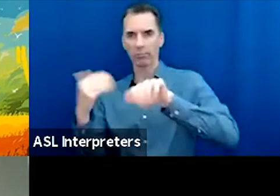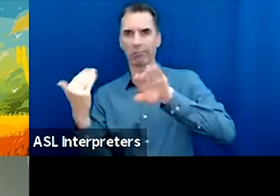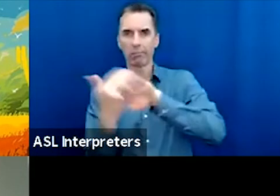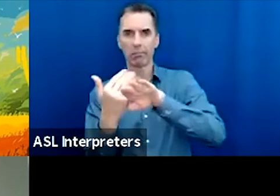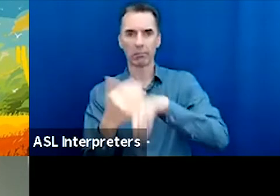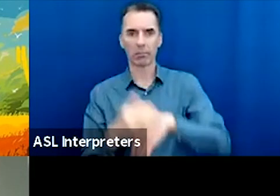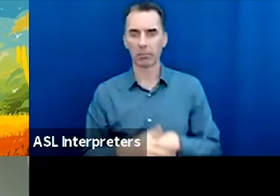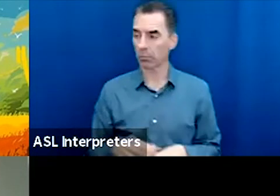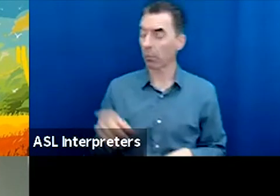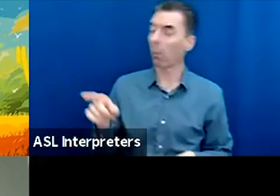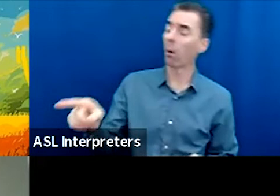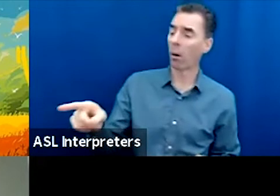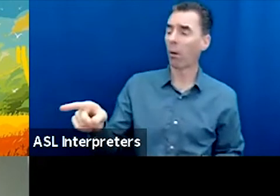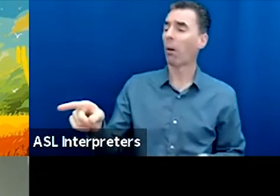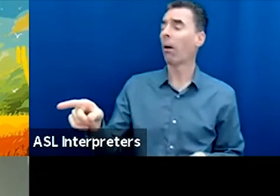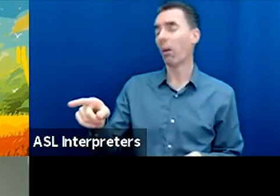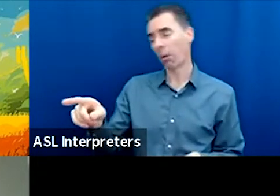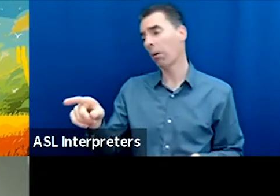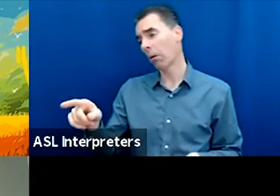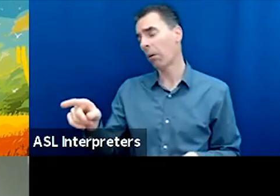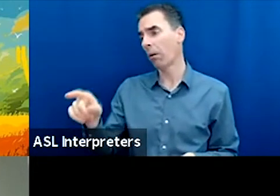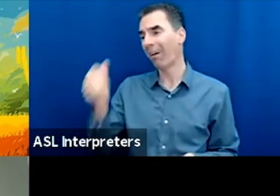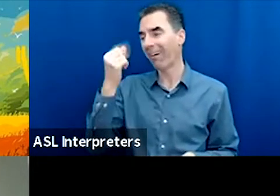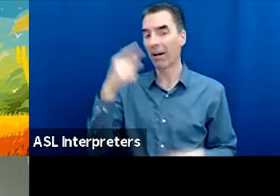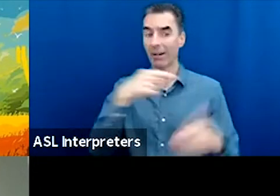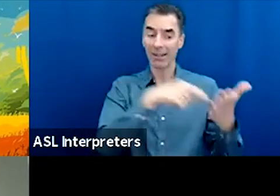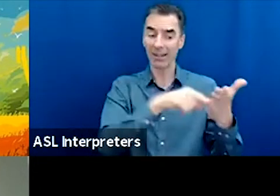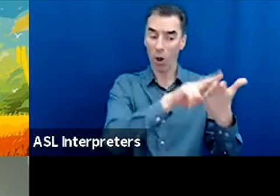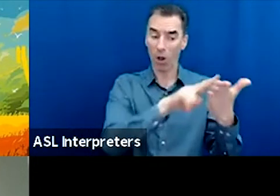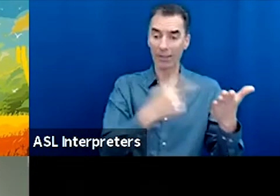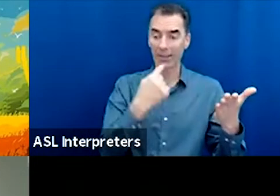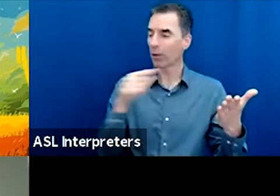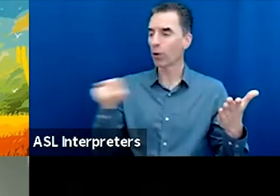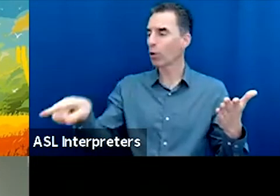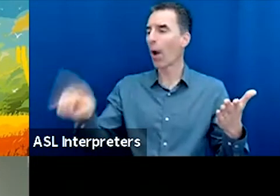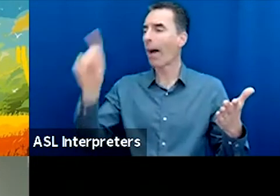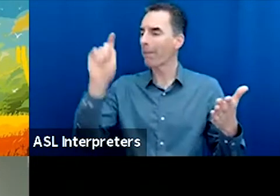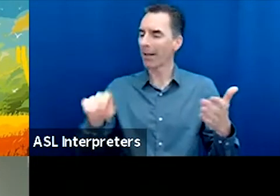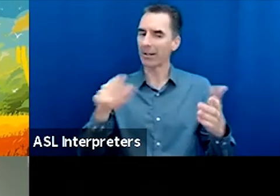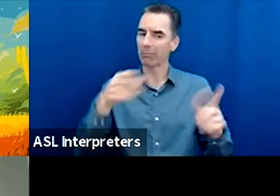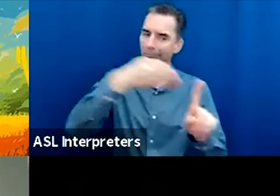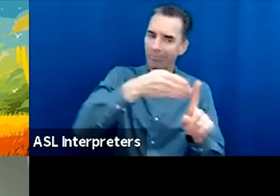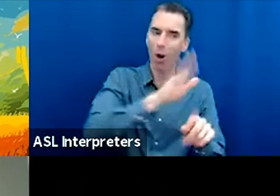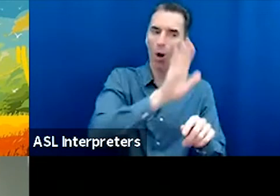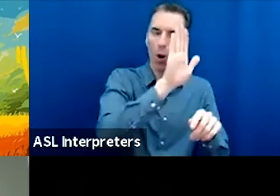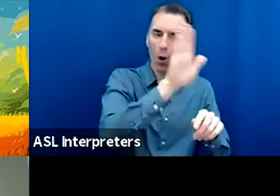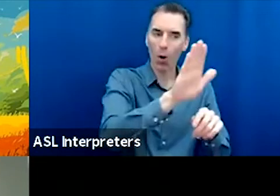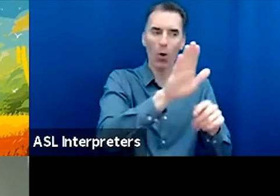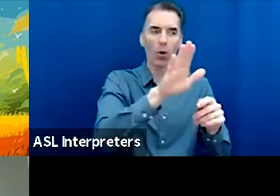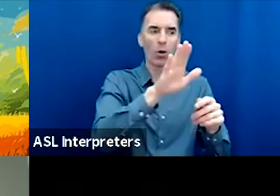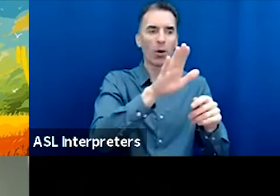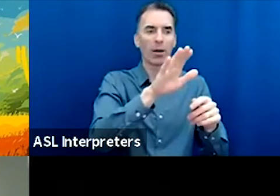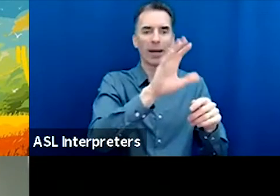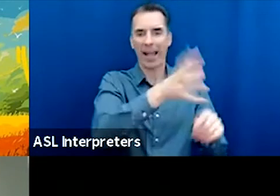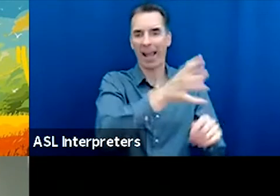That would be great, except that there are provisions in the contract that require you to use a designated learning management system. So you do have to use Canvas